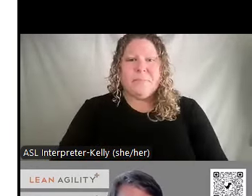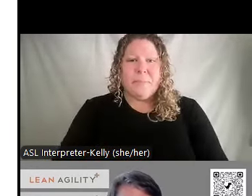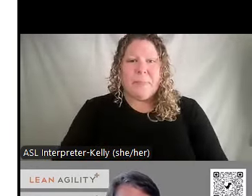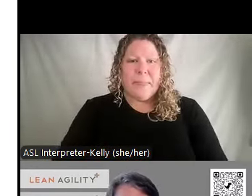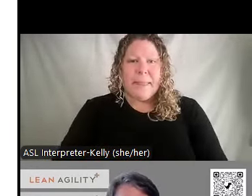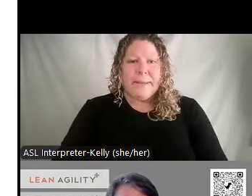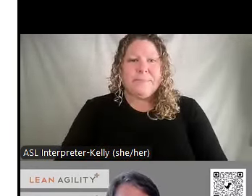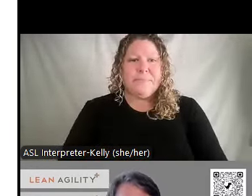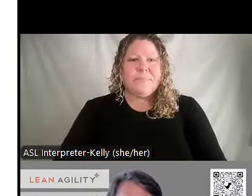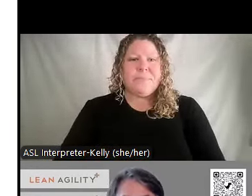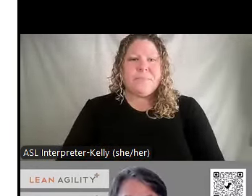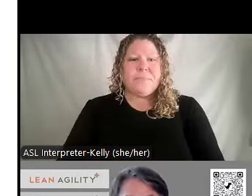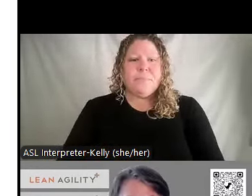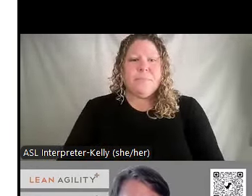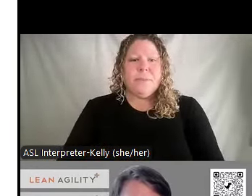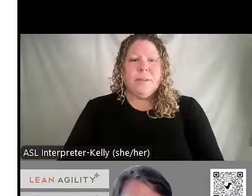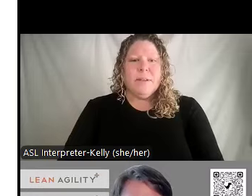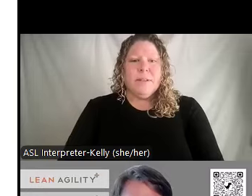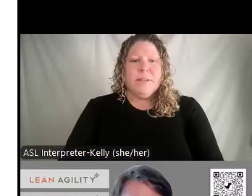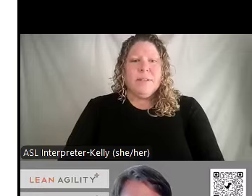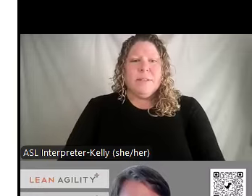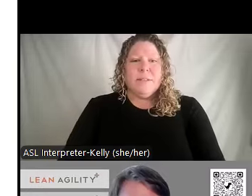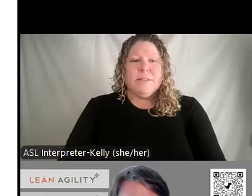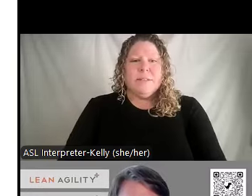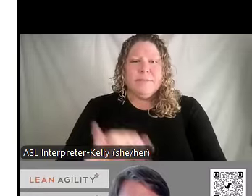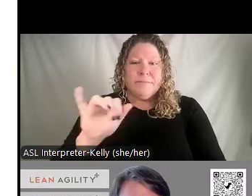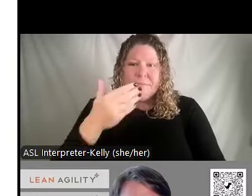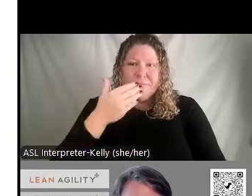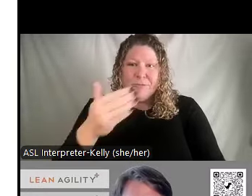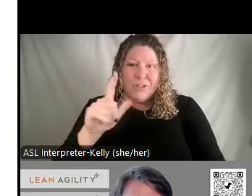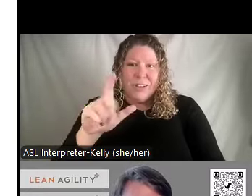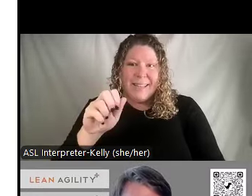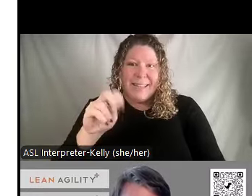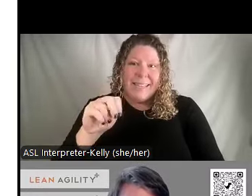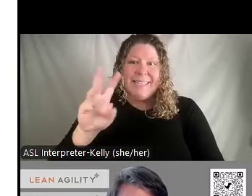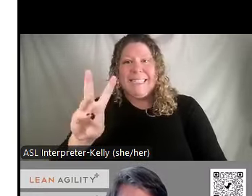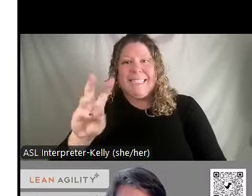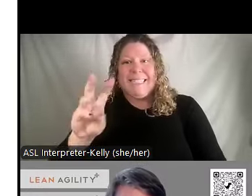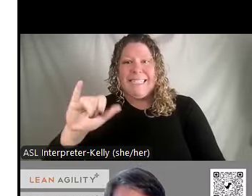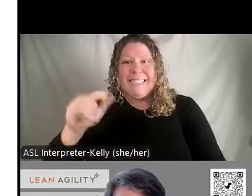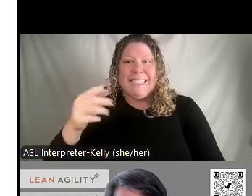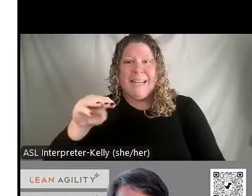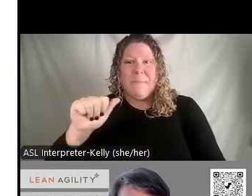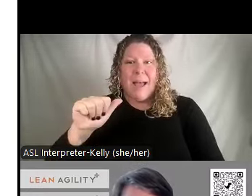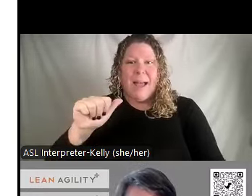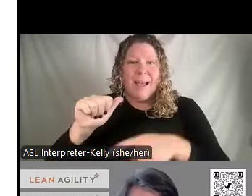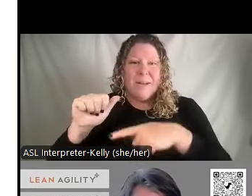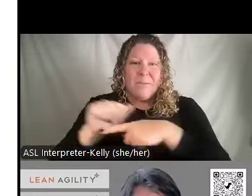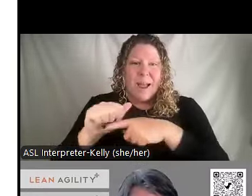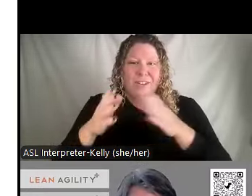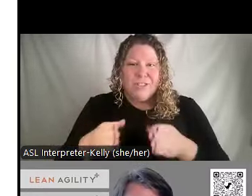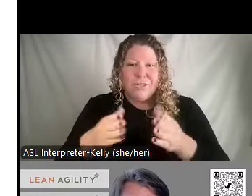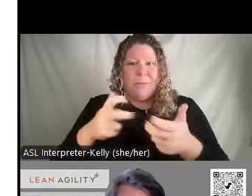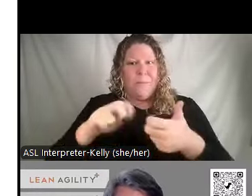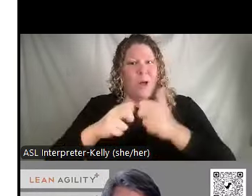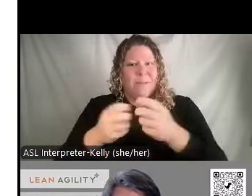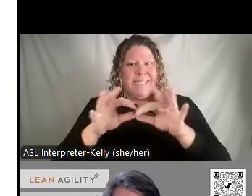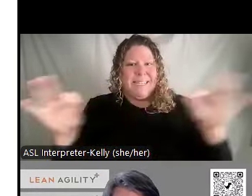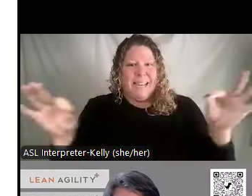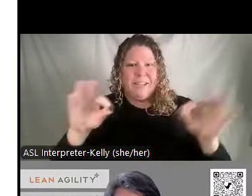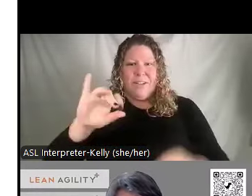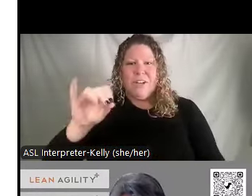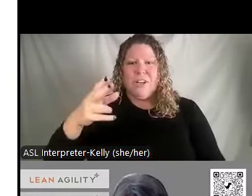transformation projects. Like good change practitioners or Lean Six Sigma practitioners, let's start with a problem statement. John Kotter,